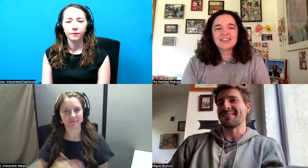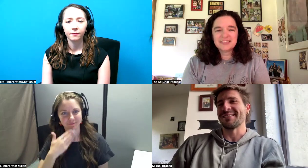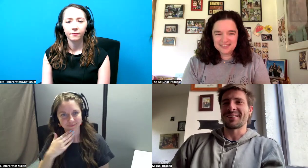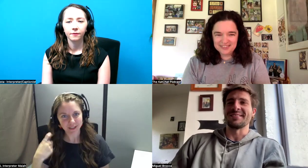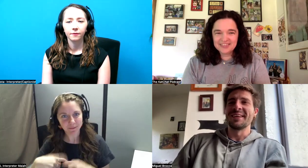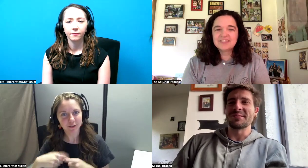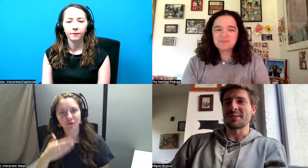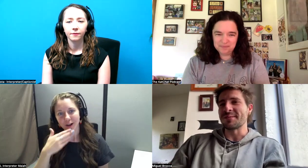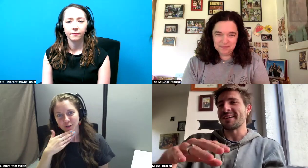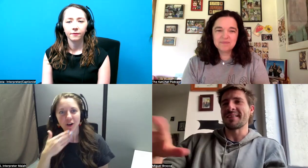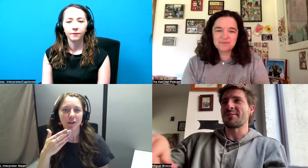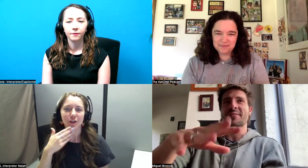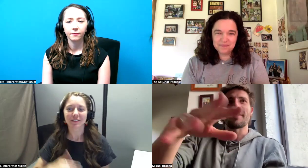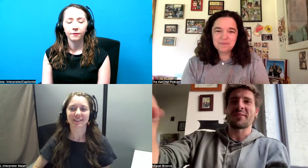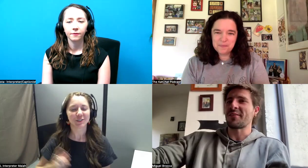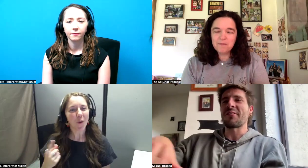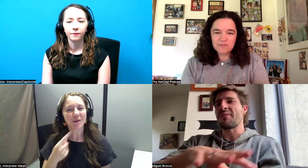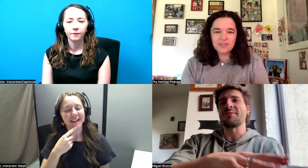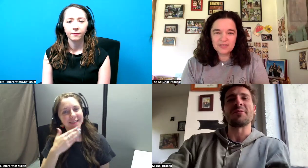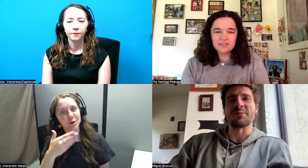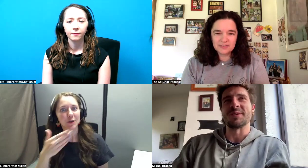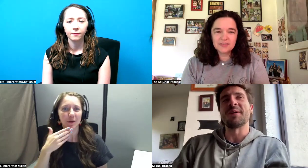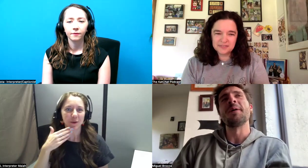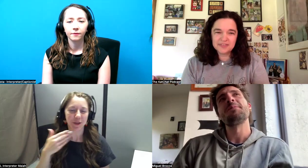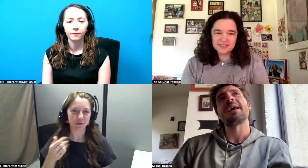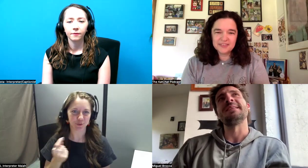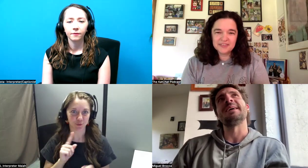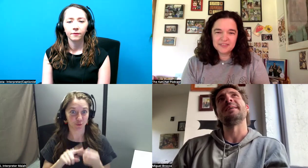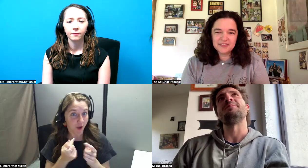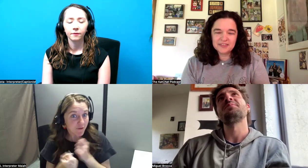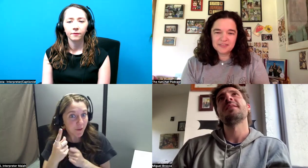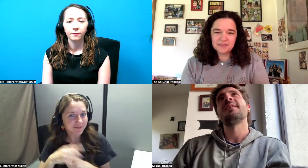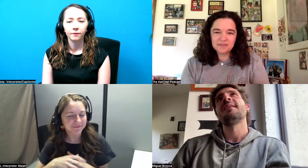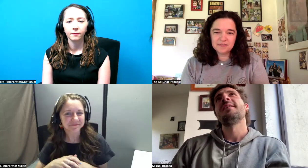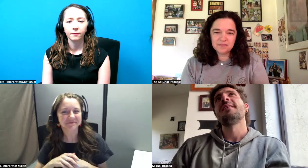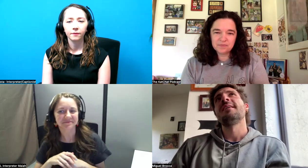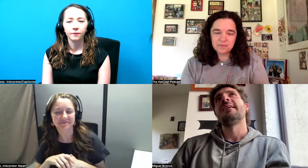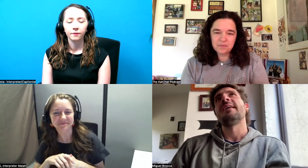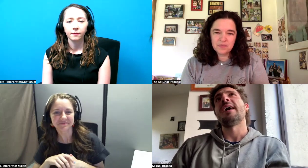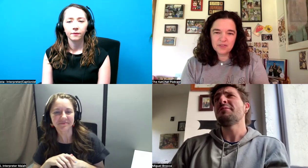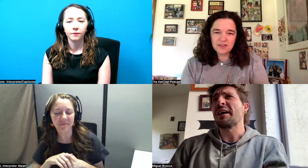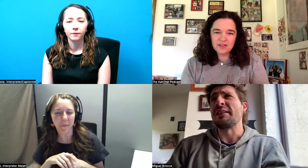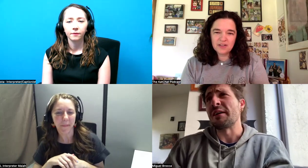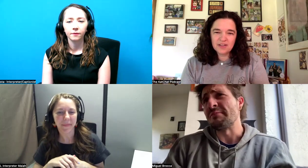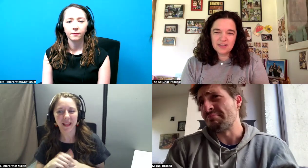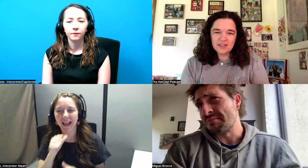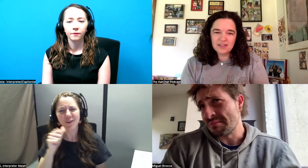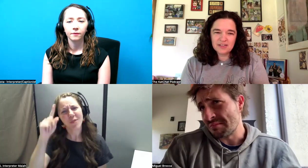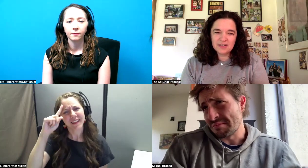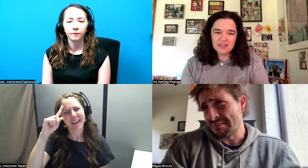gracias, gracias, gracias. She was always saying thank you, thank you, thank you, thank you, thank you, thank you to everyone, you know. And I don't think